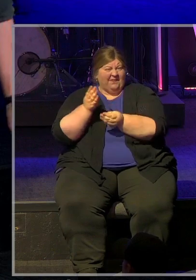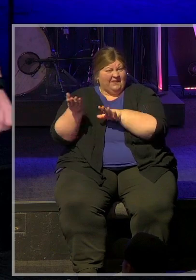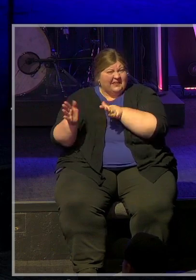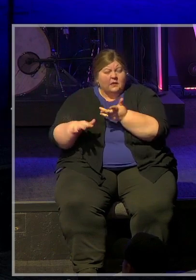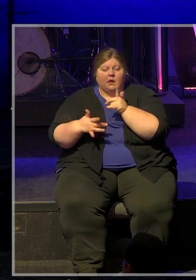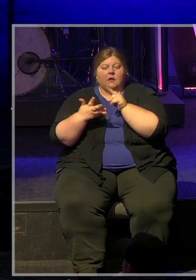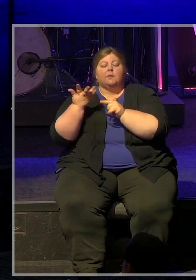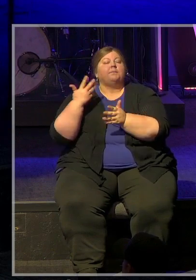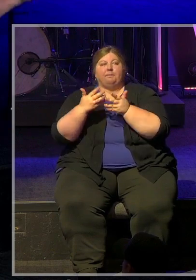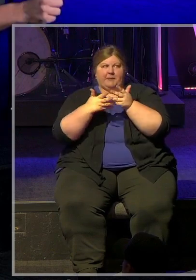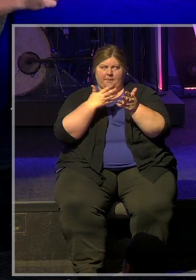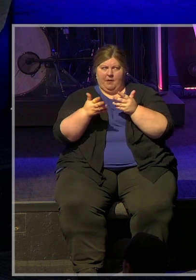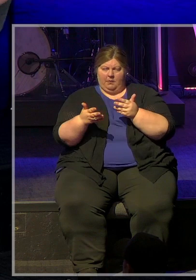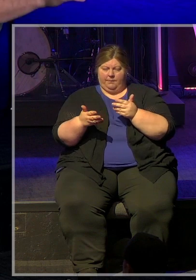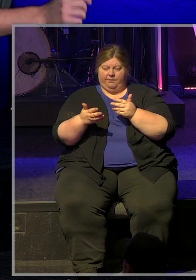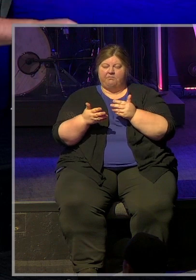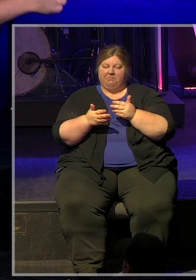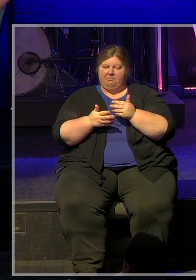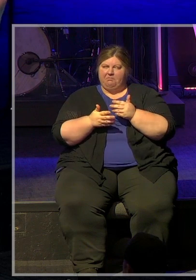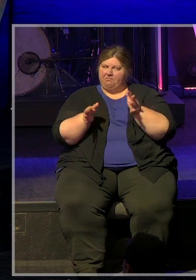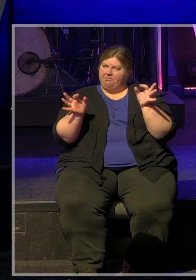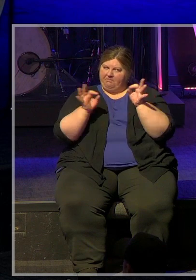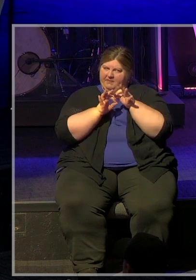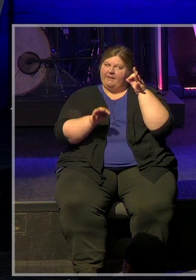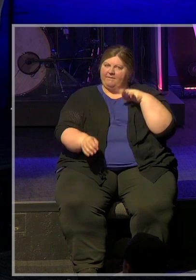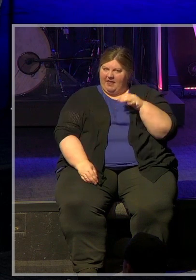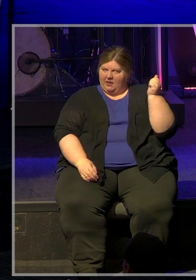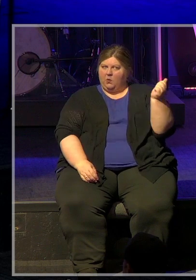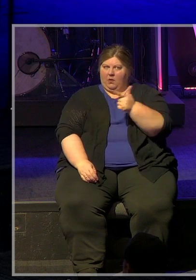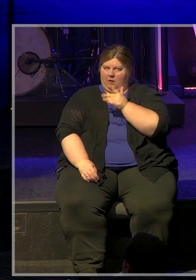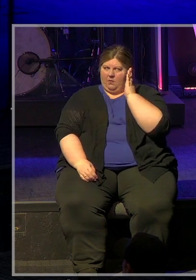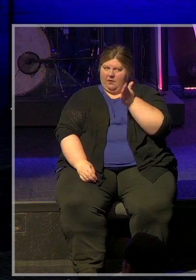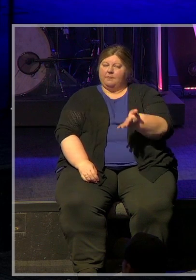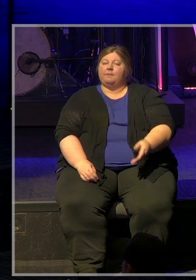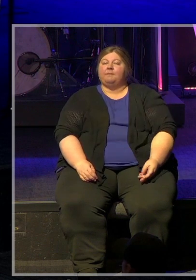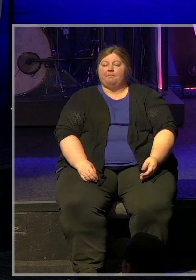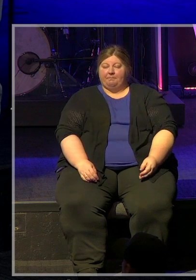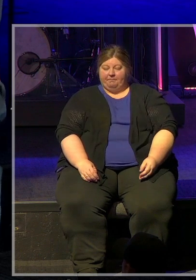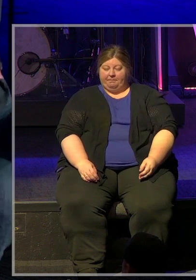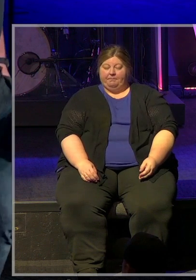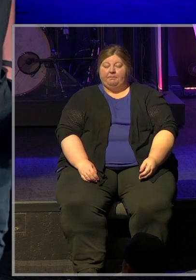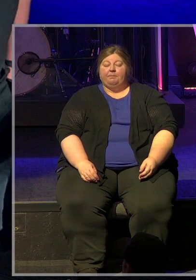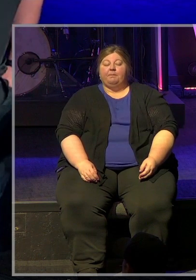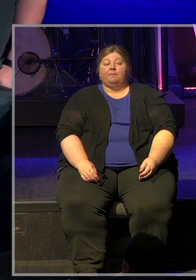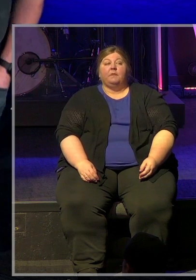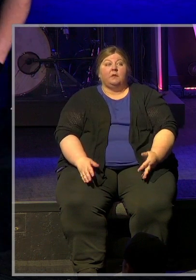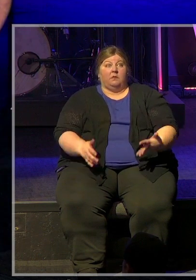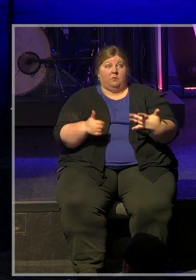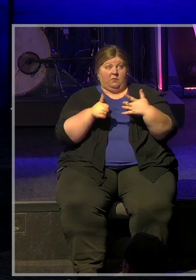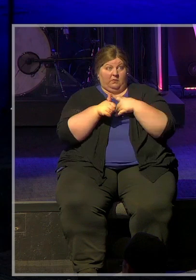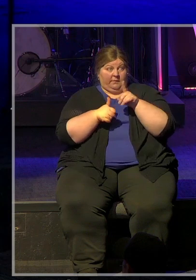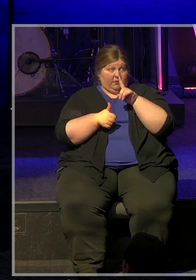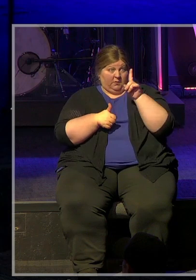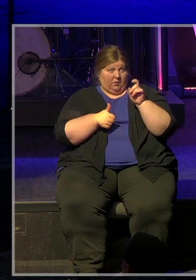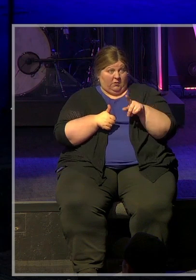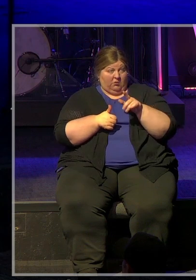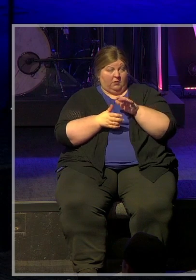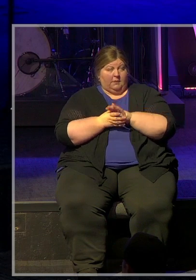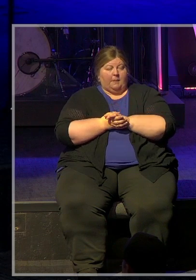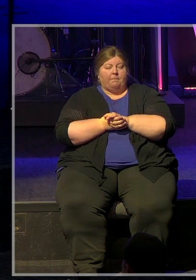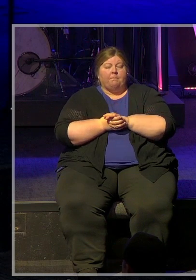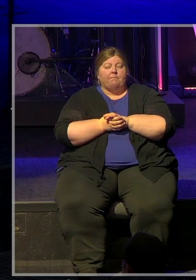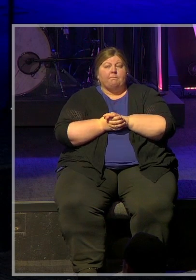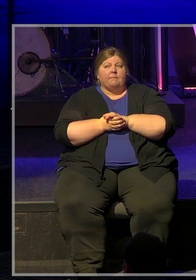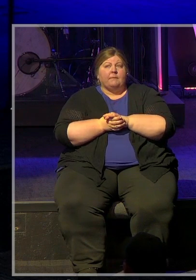add value to your life. And that's why I'm so excited about it. But the question we need to tackle and the question that we're going to start with, it goes like